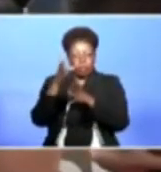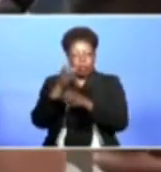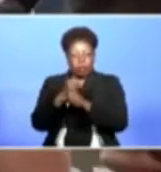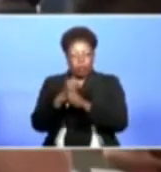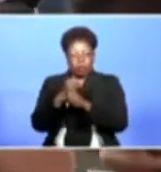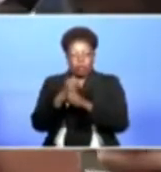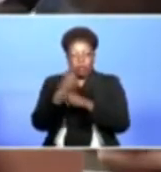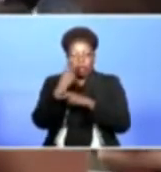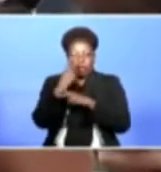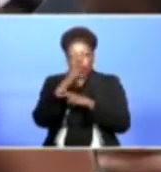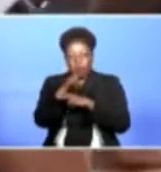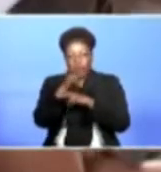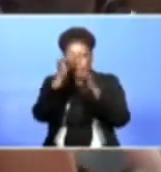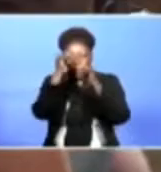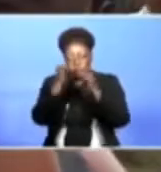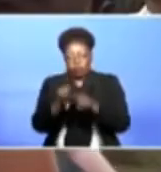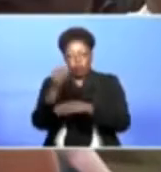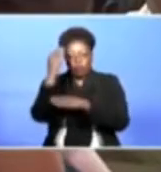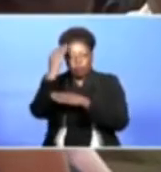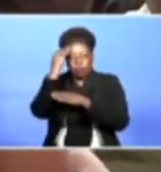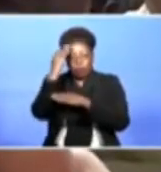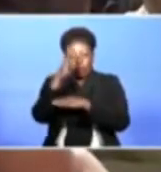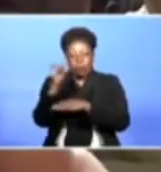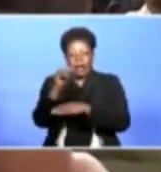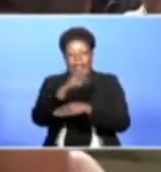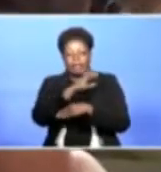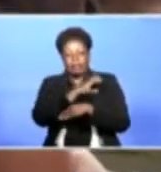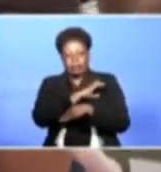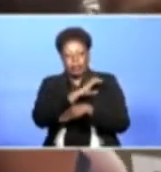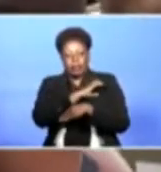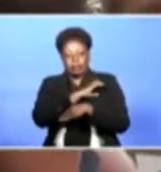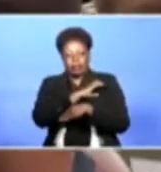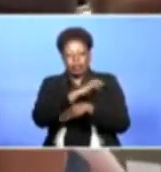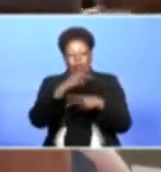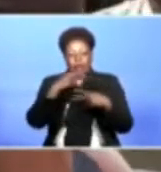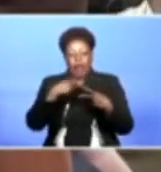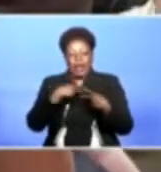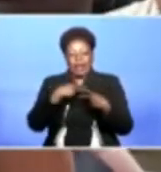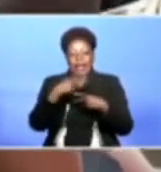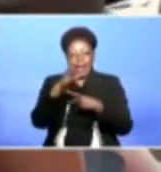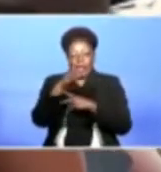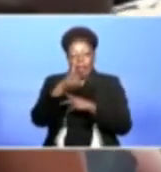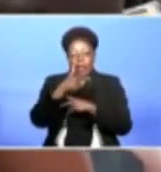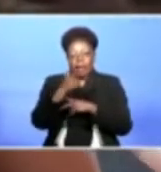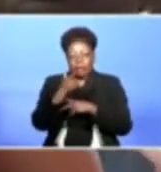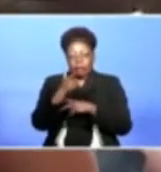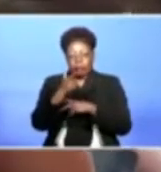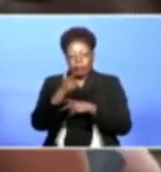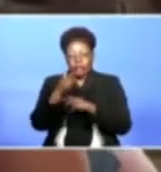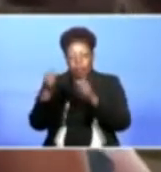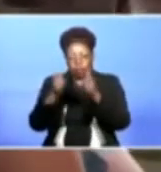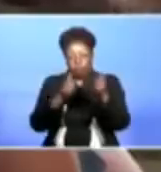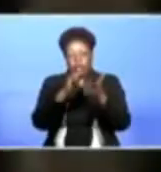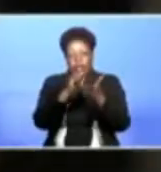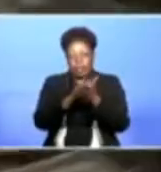recreation, some inmates from time to time would refuse to go to their cells while the majority would